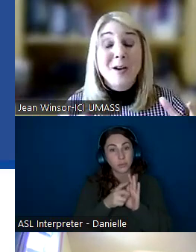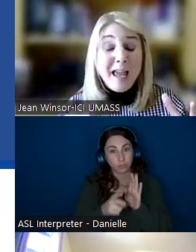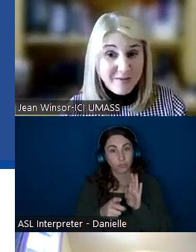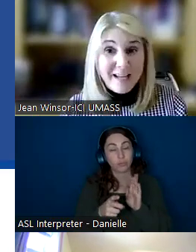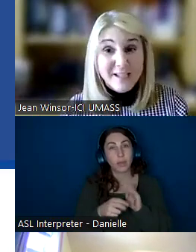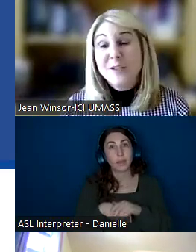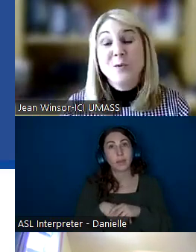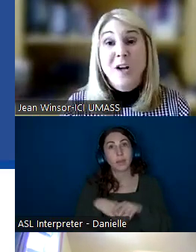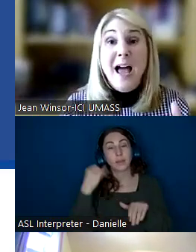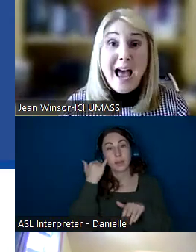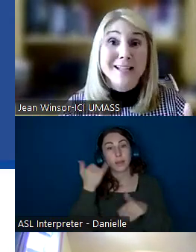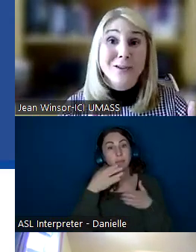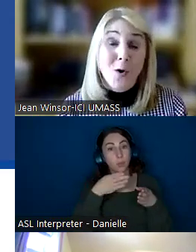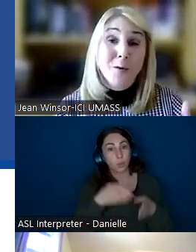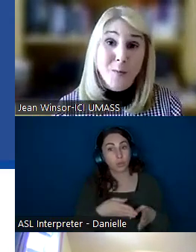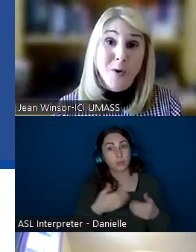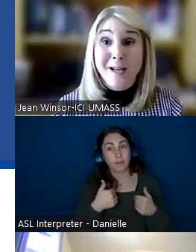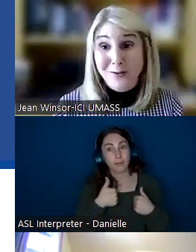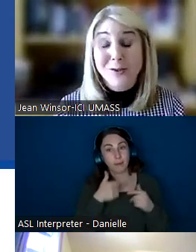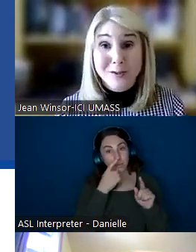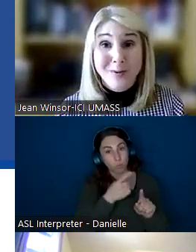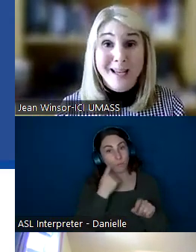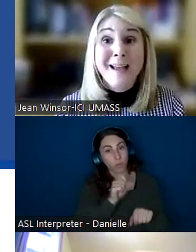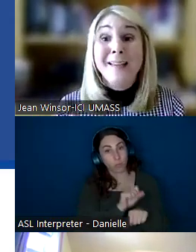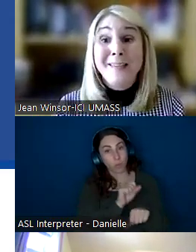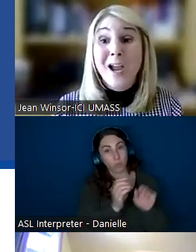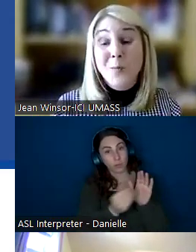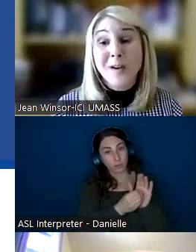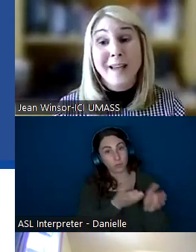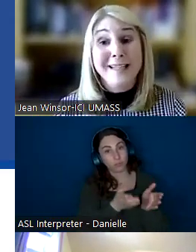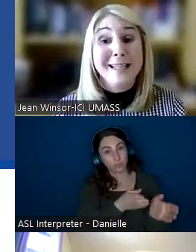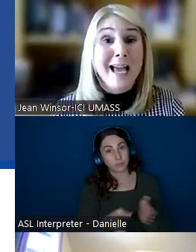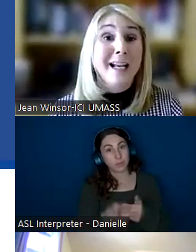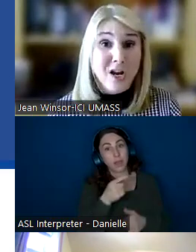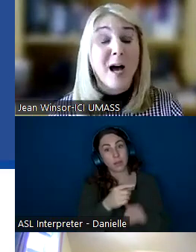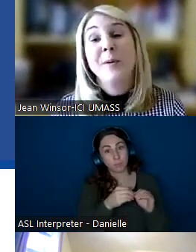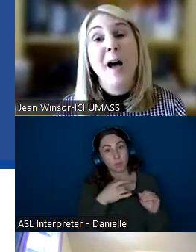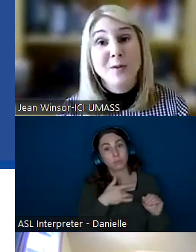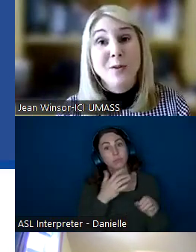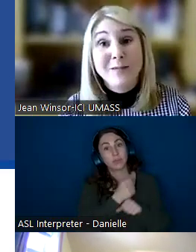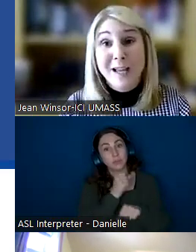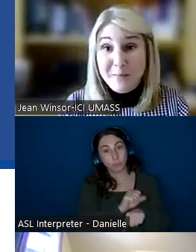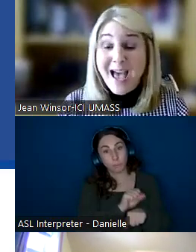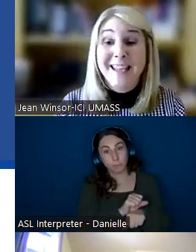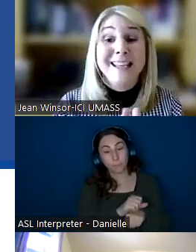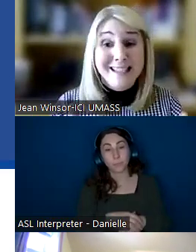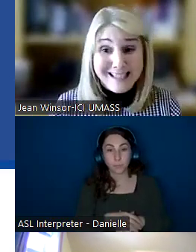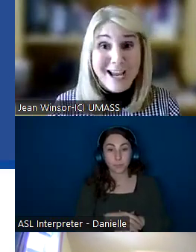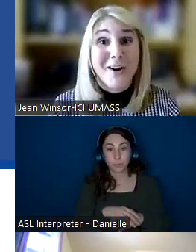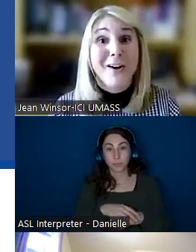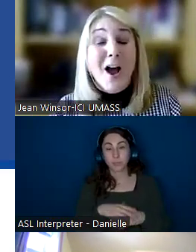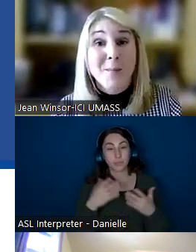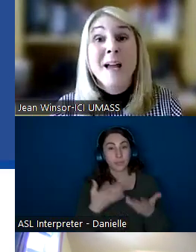that if an individual has a goal for employment in their service plan, they are more likely to get a job. So they've done the math,